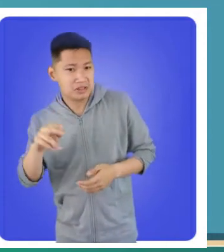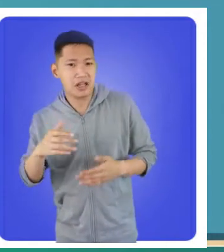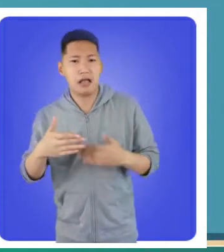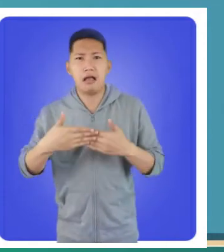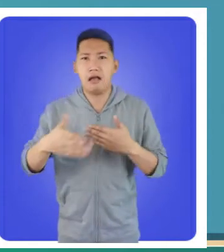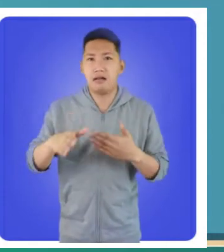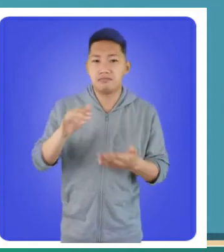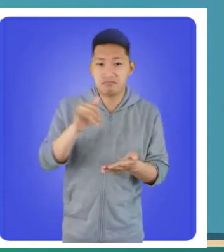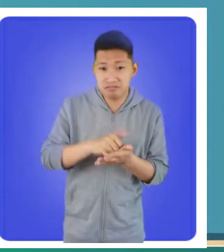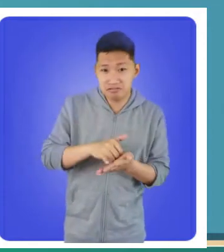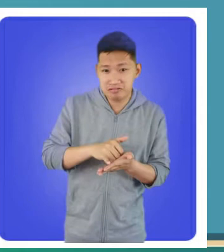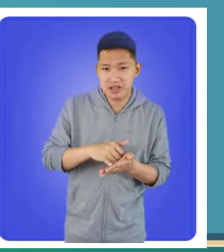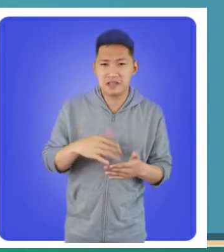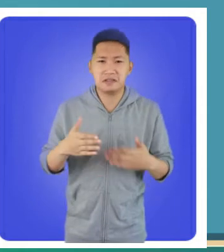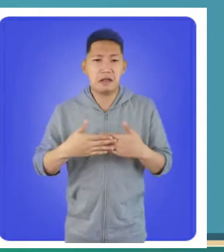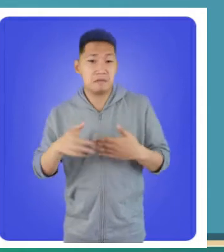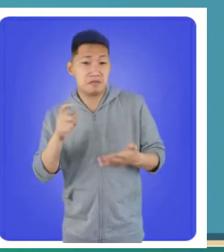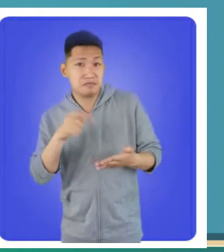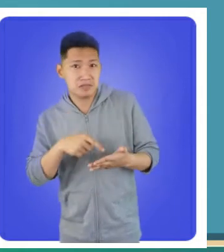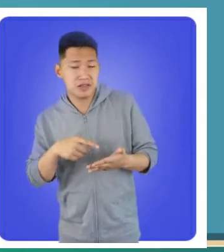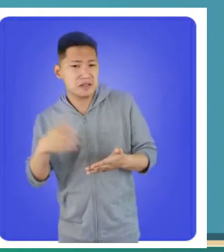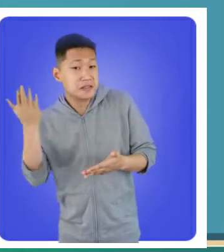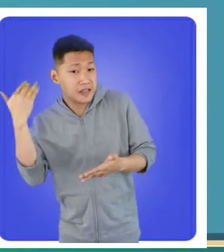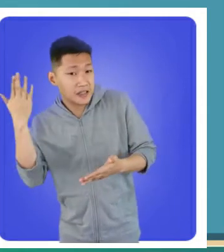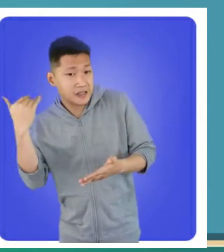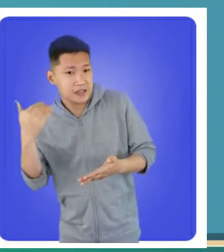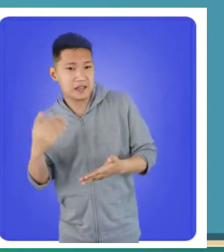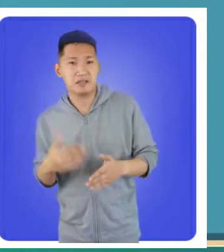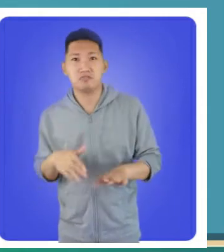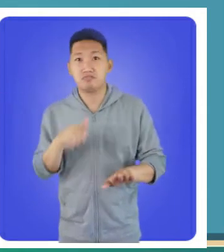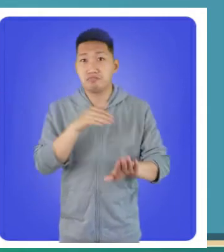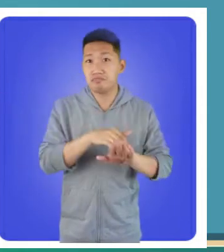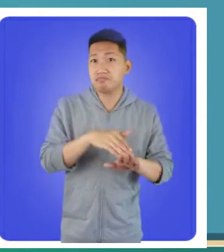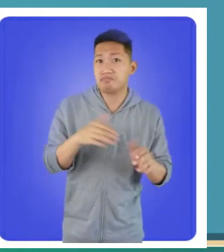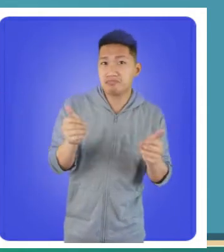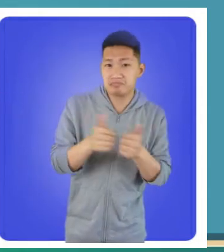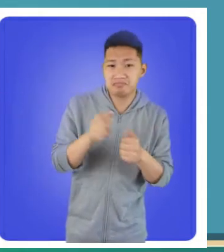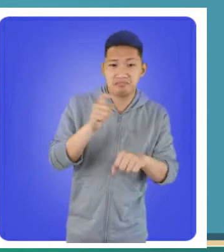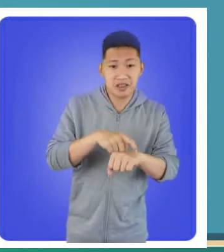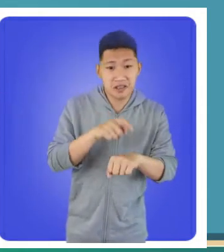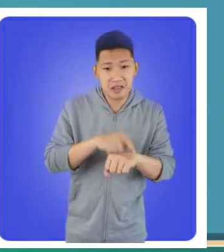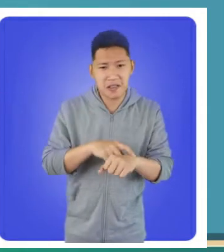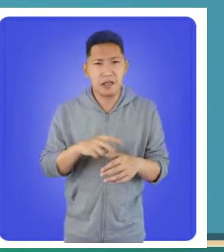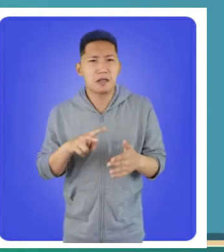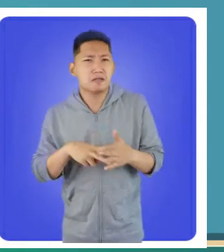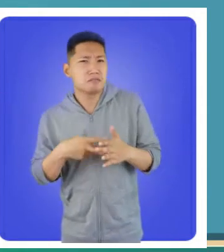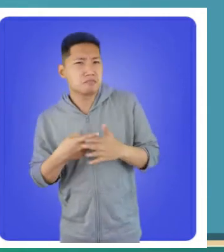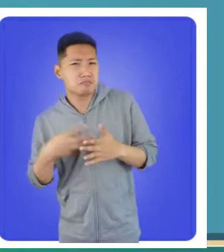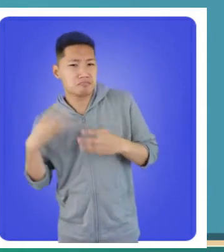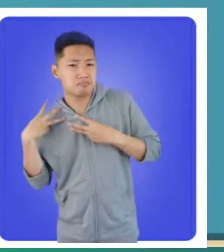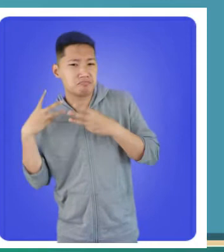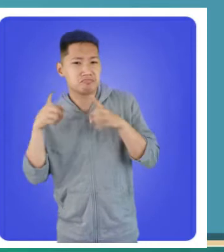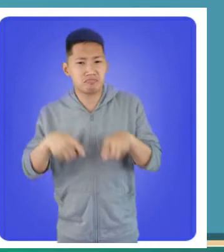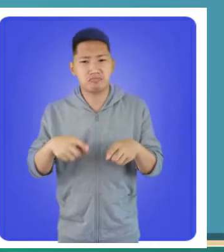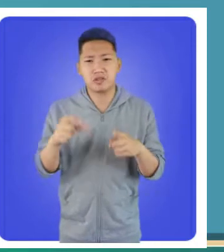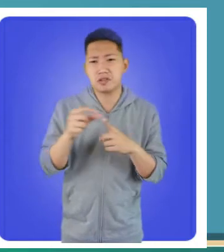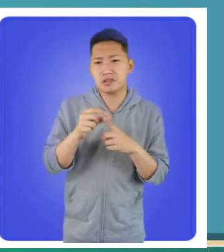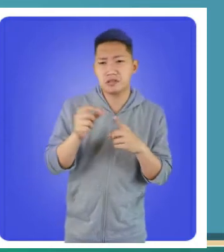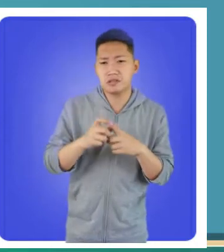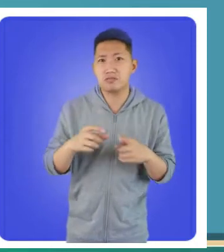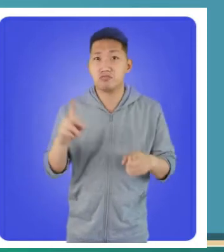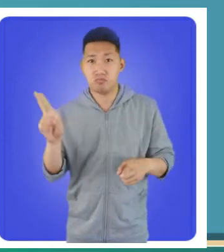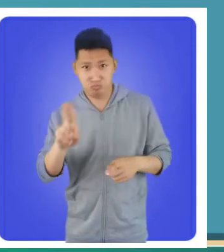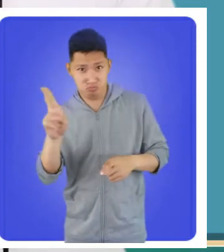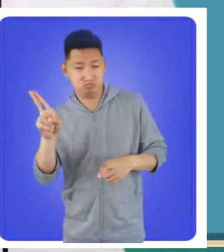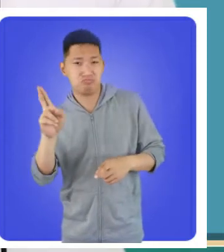after that or after this, previously, at the same time, and meanwhile are some words that you can